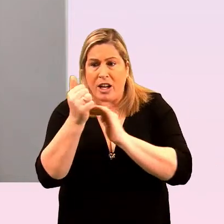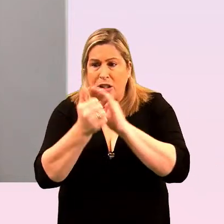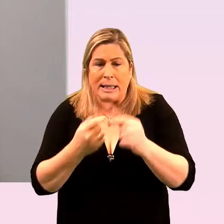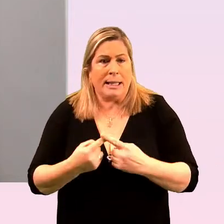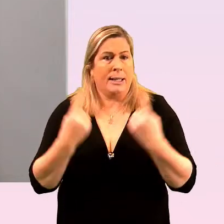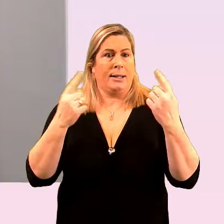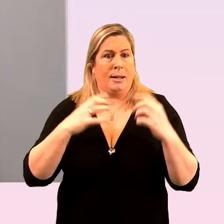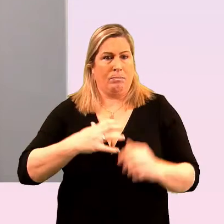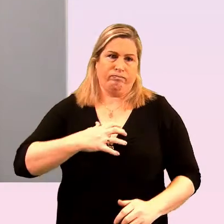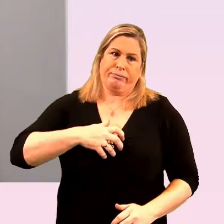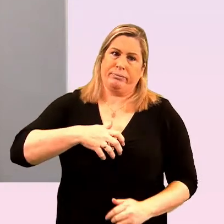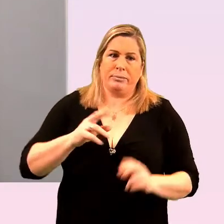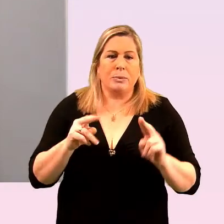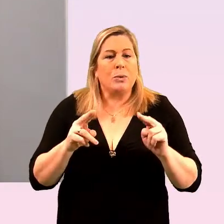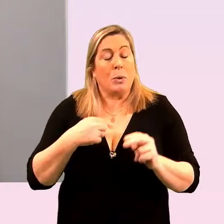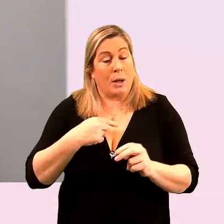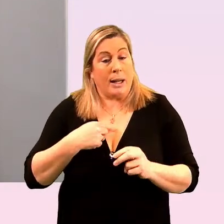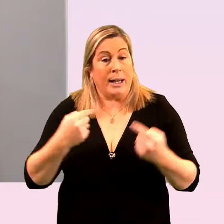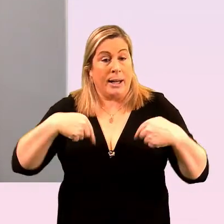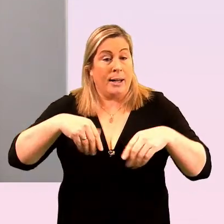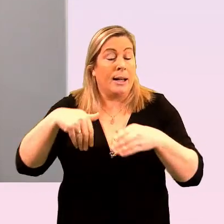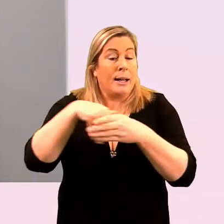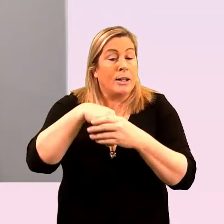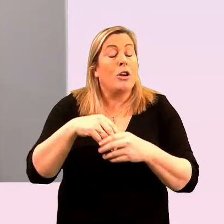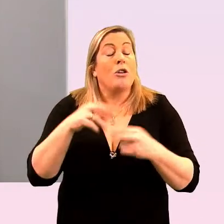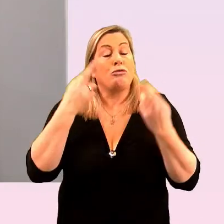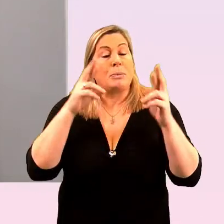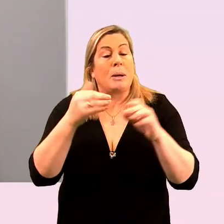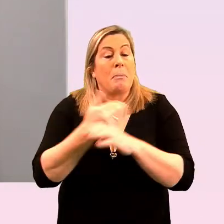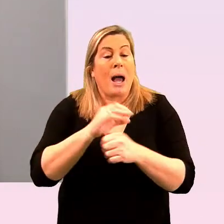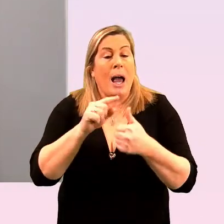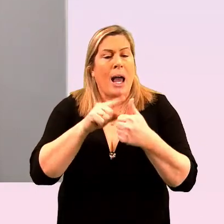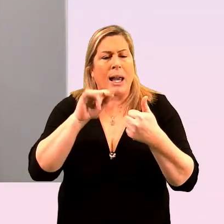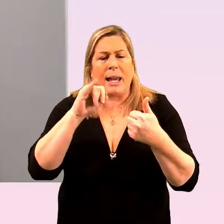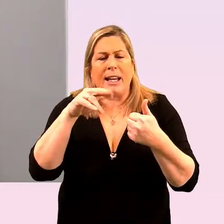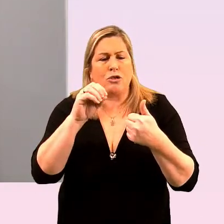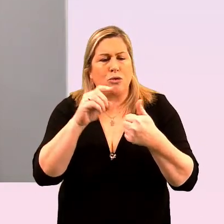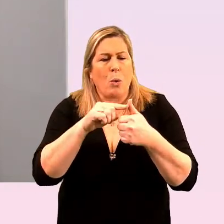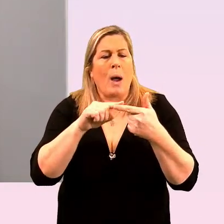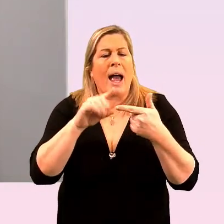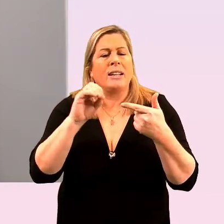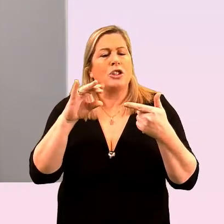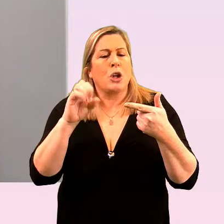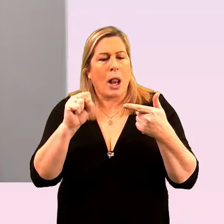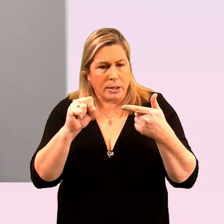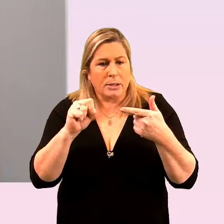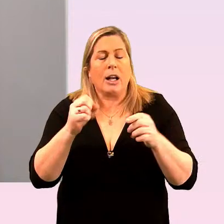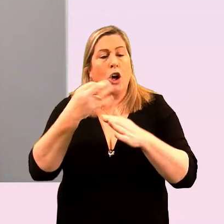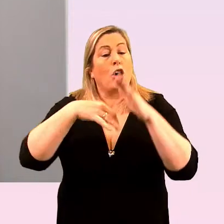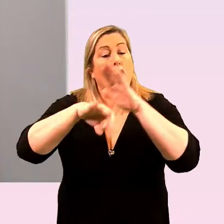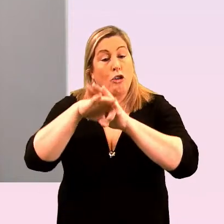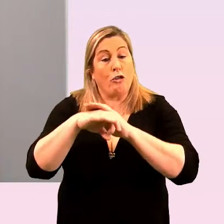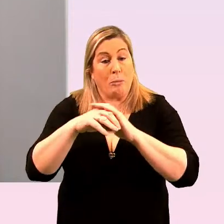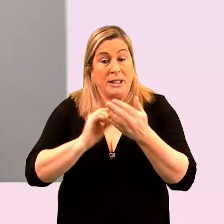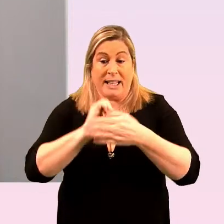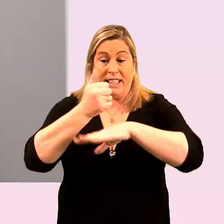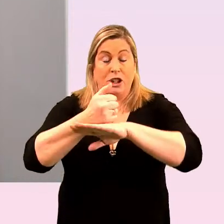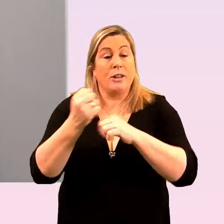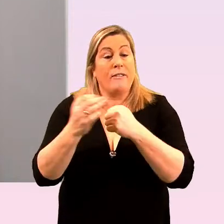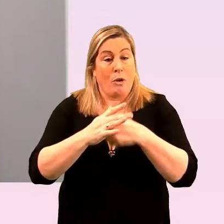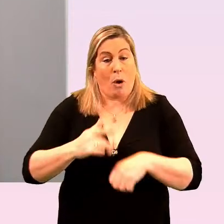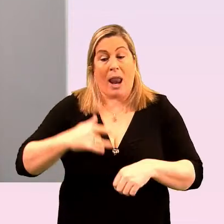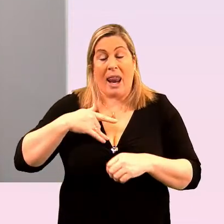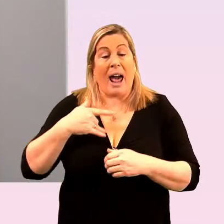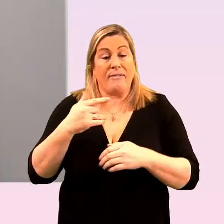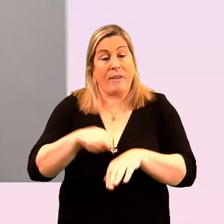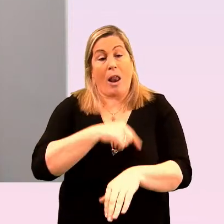module, I will be joined by representatives from Intro and Solace to discuss government initiatives for lifelong learning. Together, they will